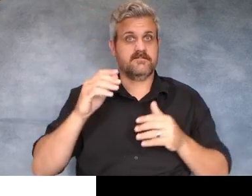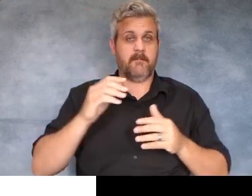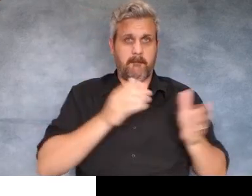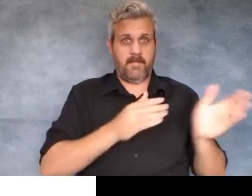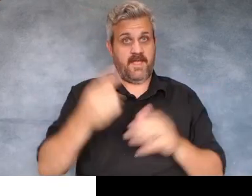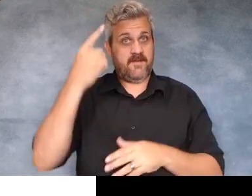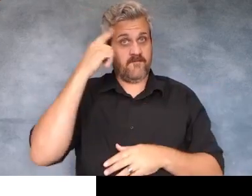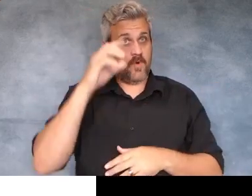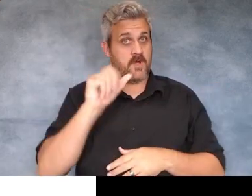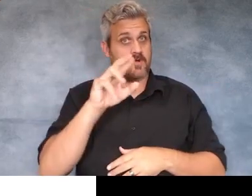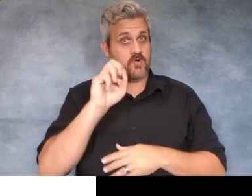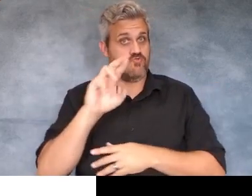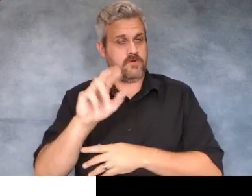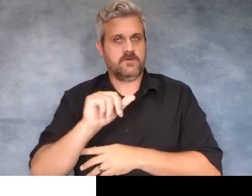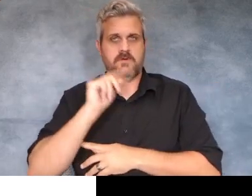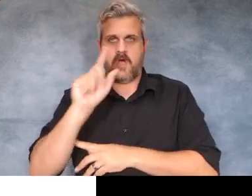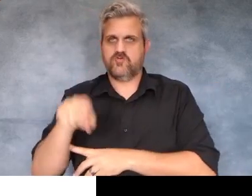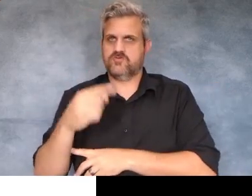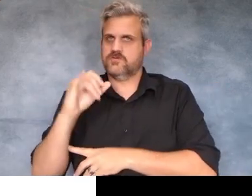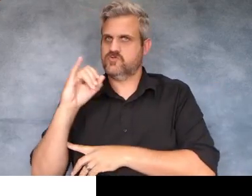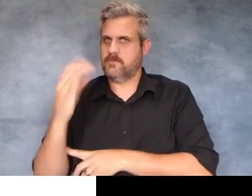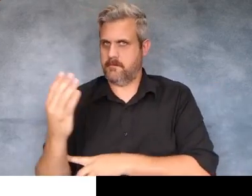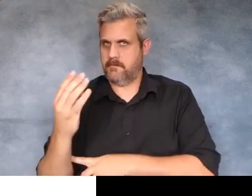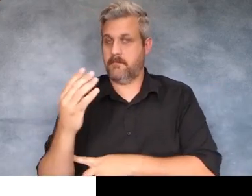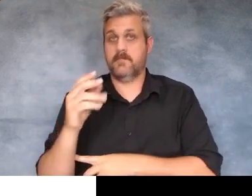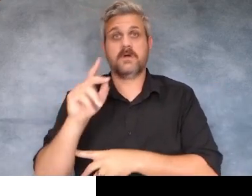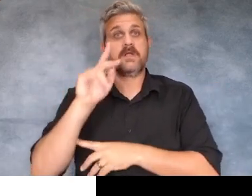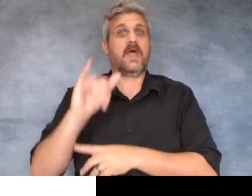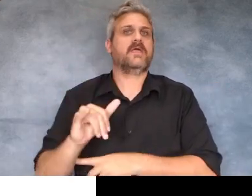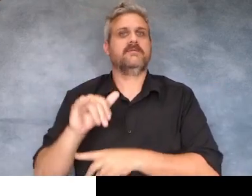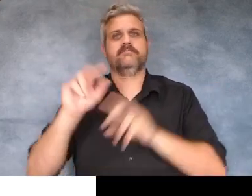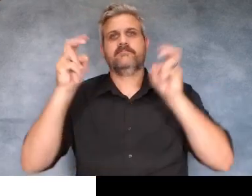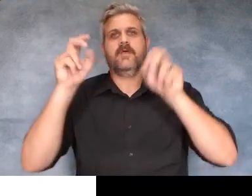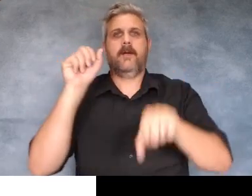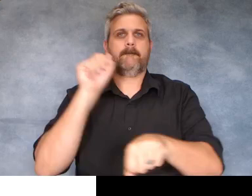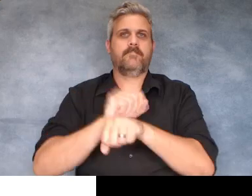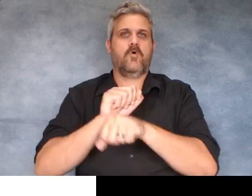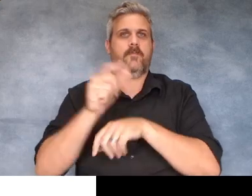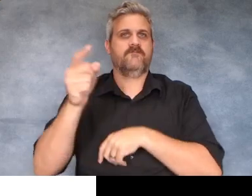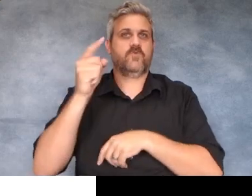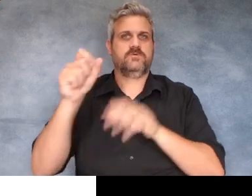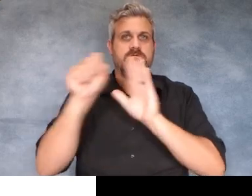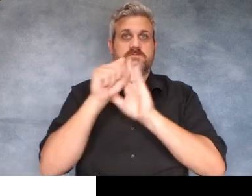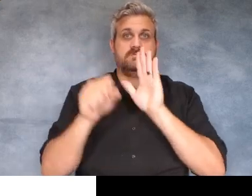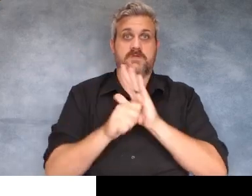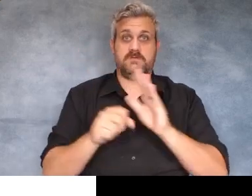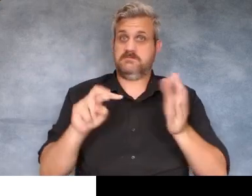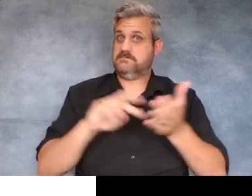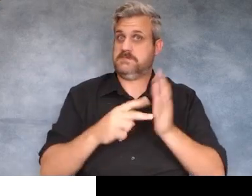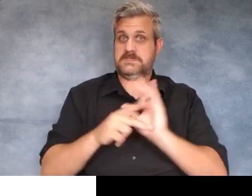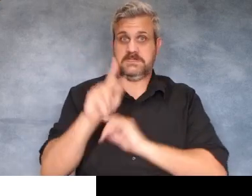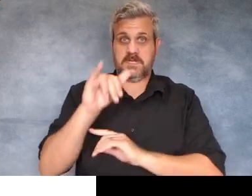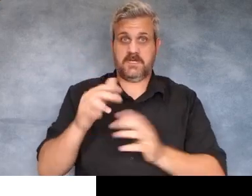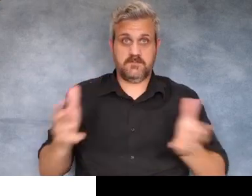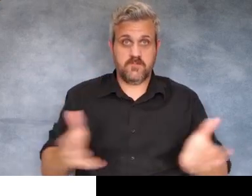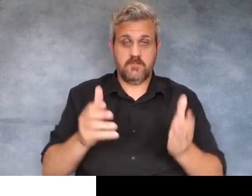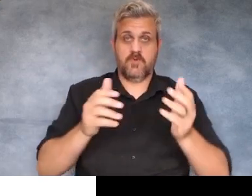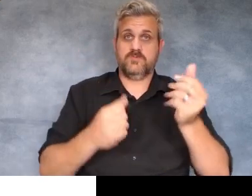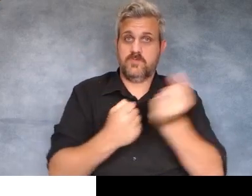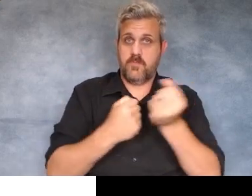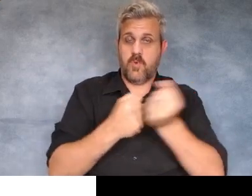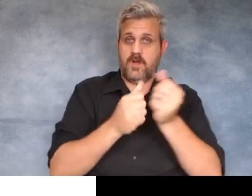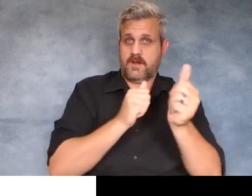job. Kentucky is an employment-first state. That means that Kentucky promotes and supports competitive,